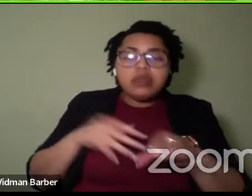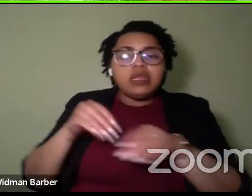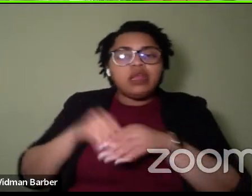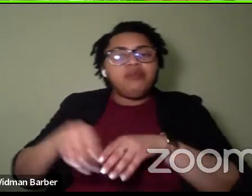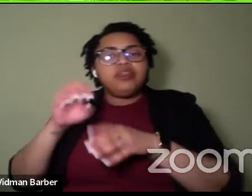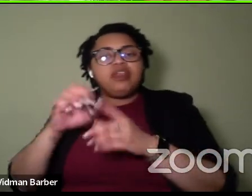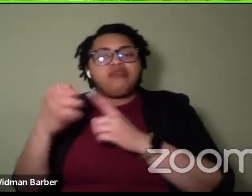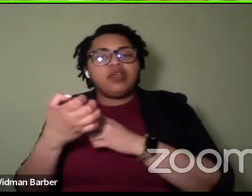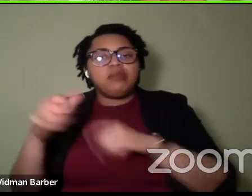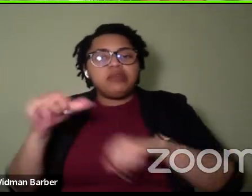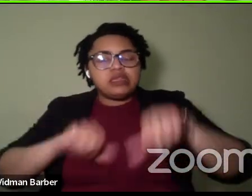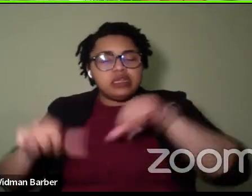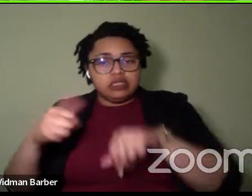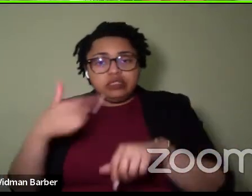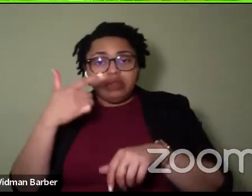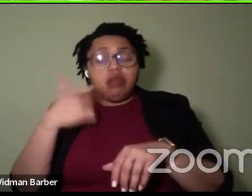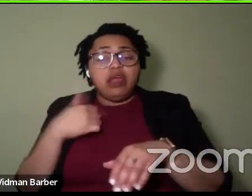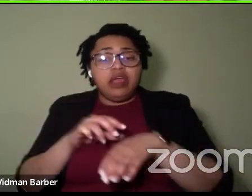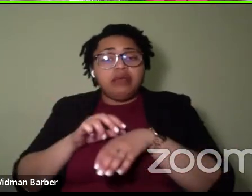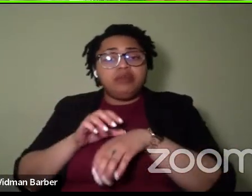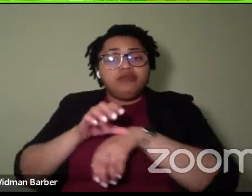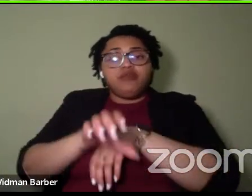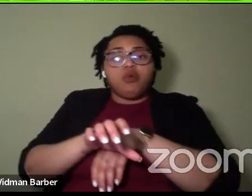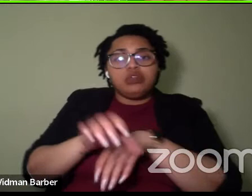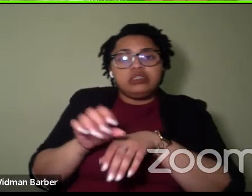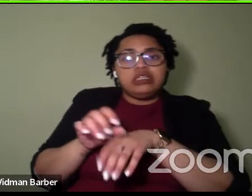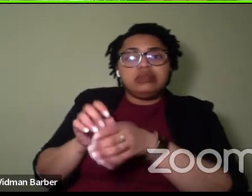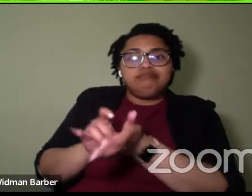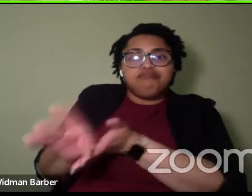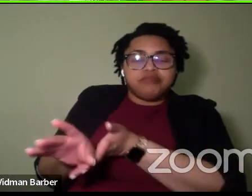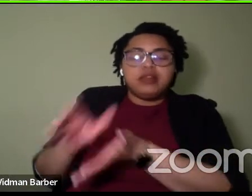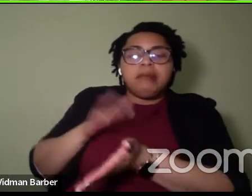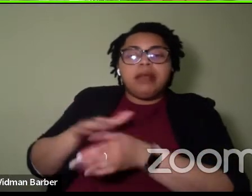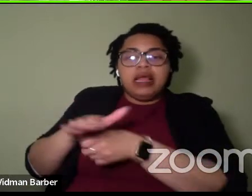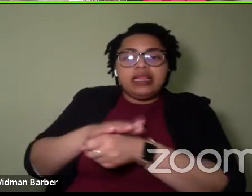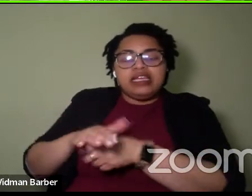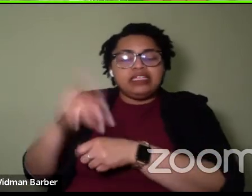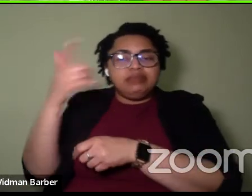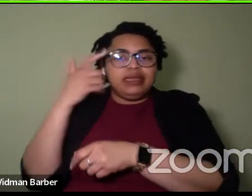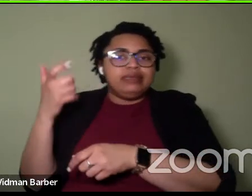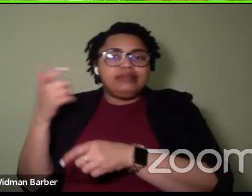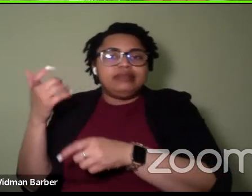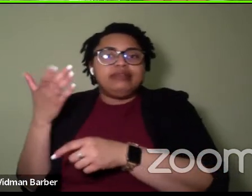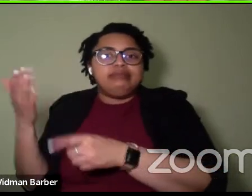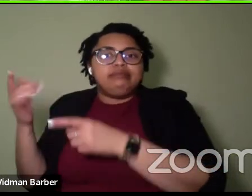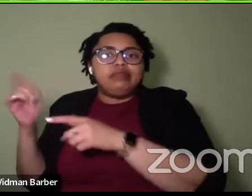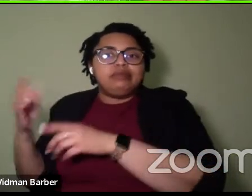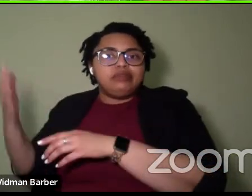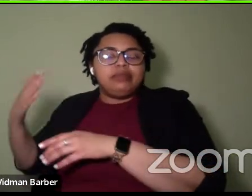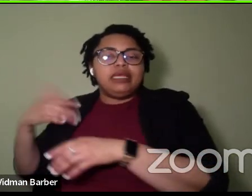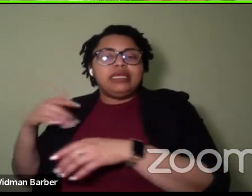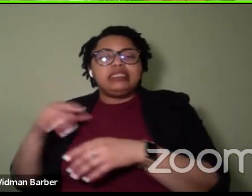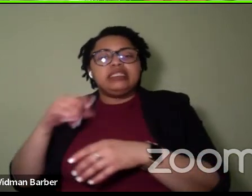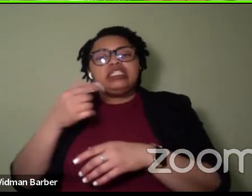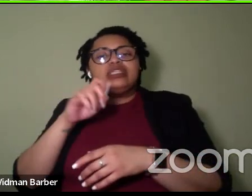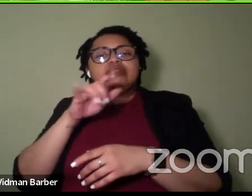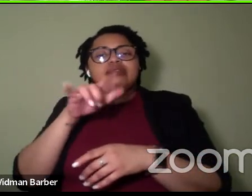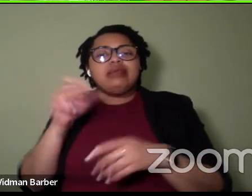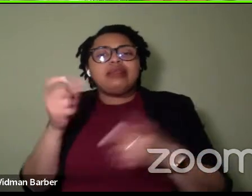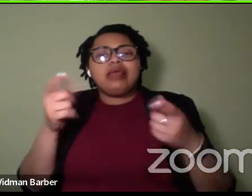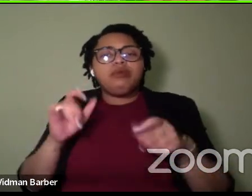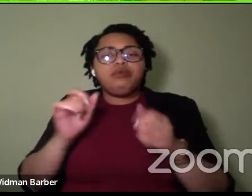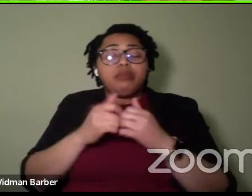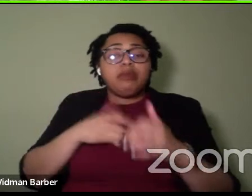her lands because of climate change impacts and a genocide that my father survived. And I think that, having that